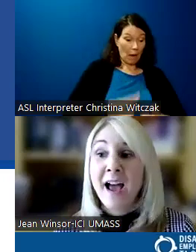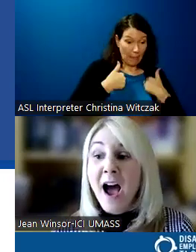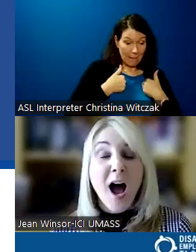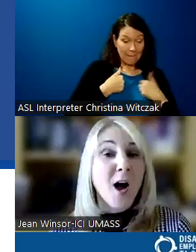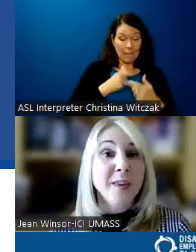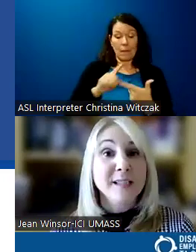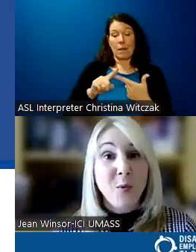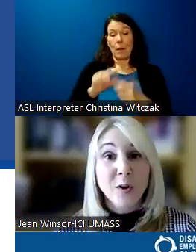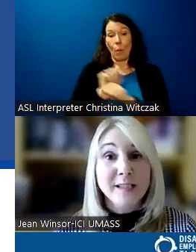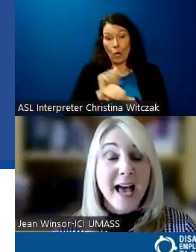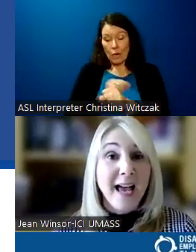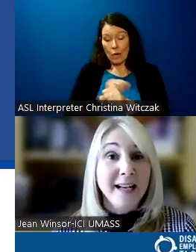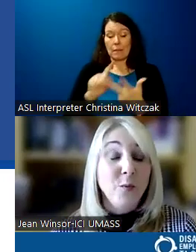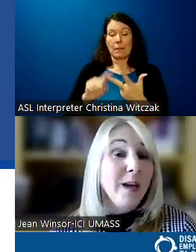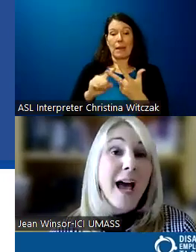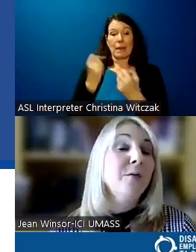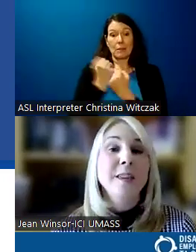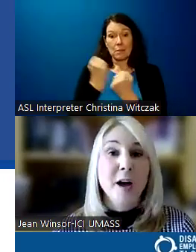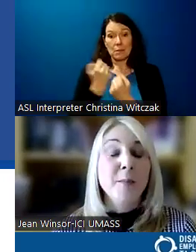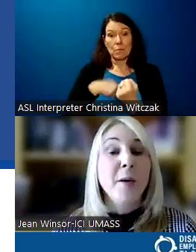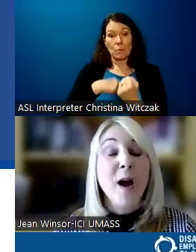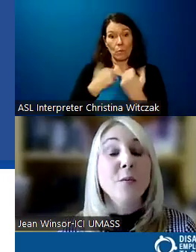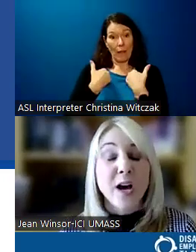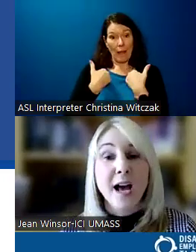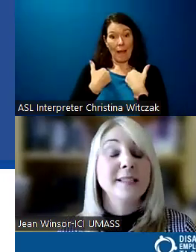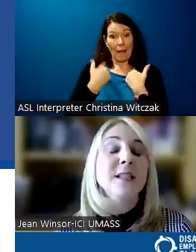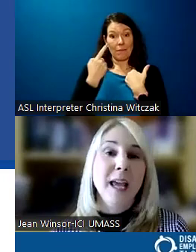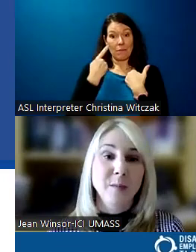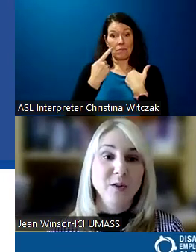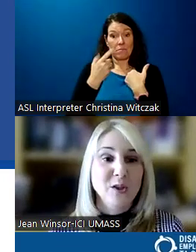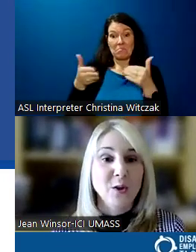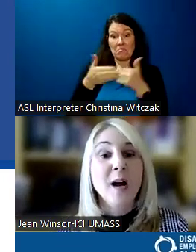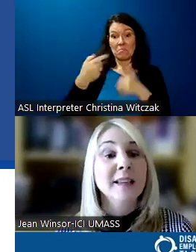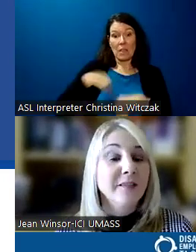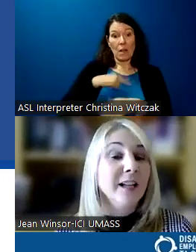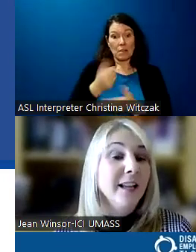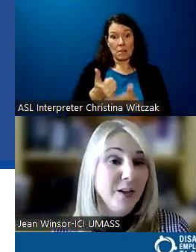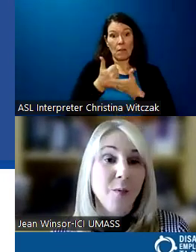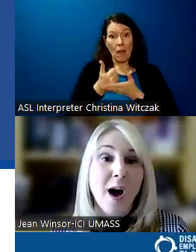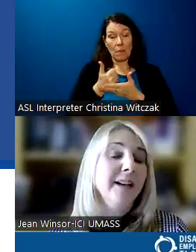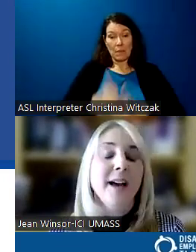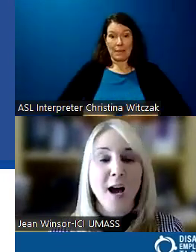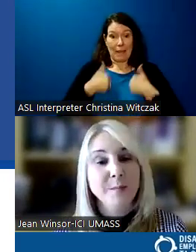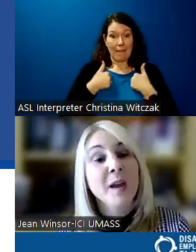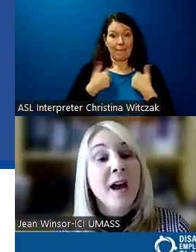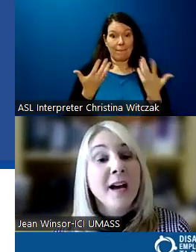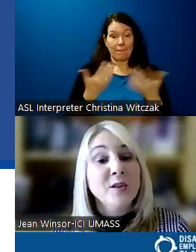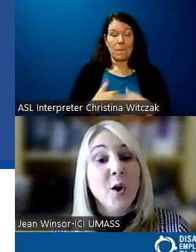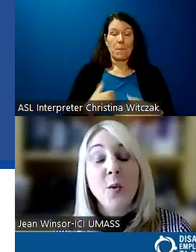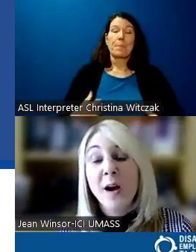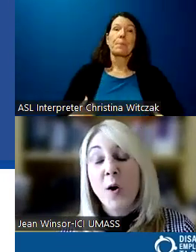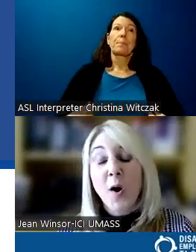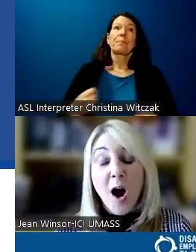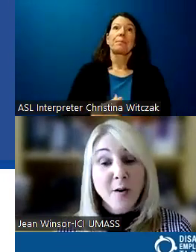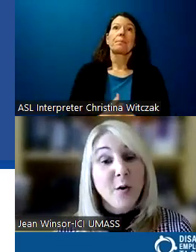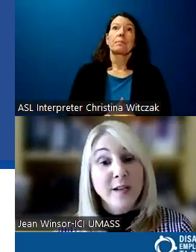and the supports that we have with around us to be able to live the life that we want.